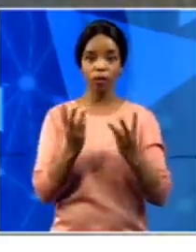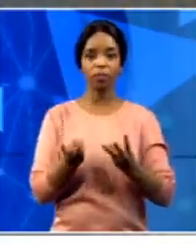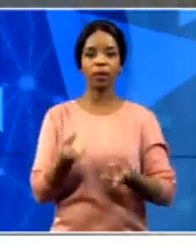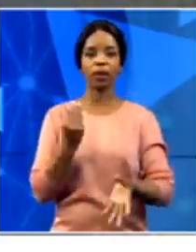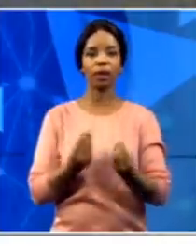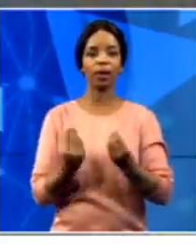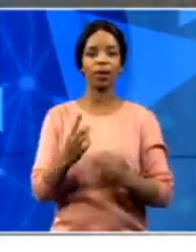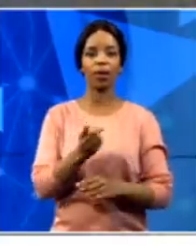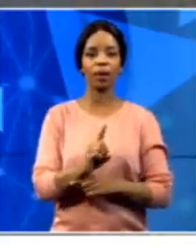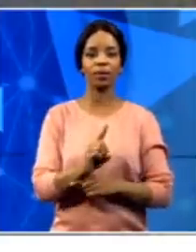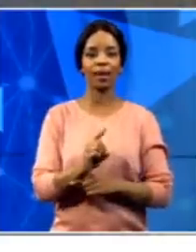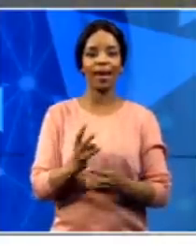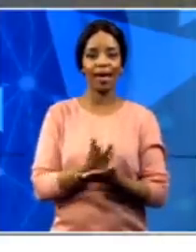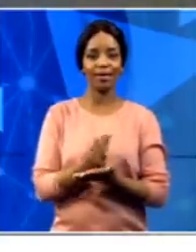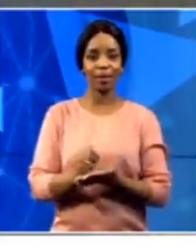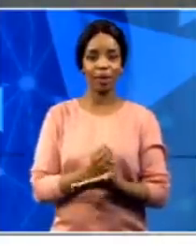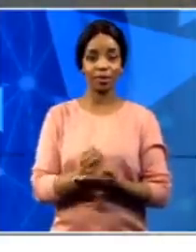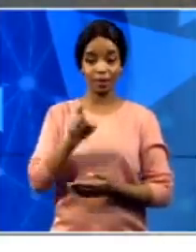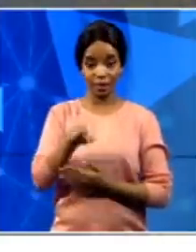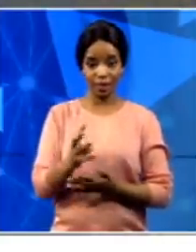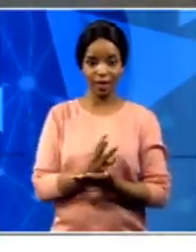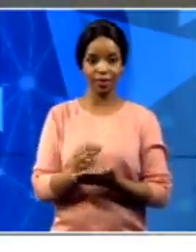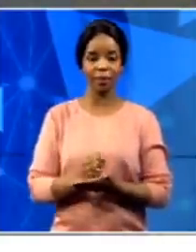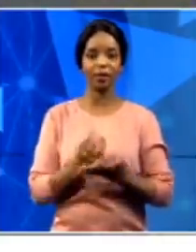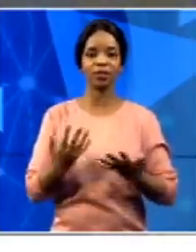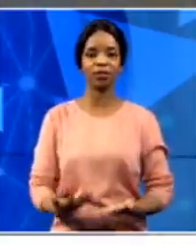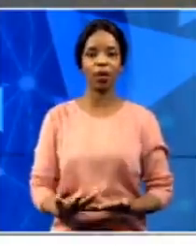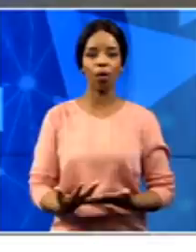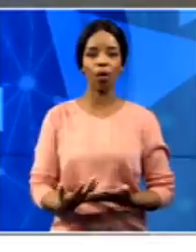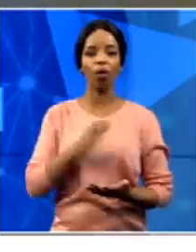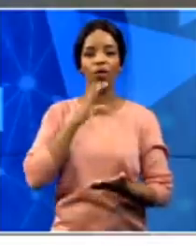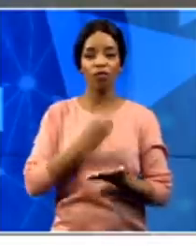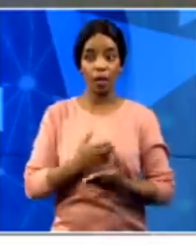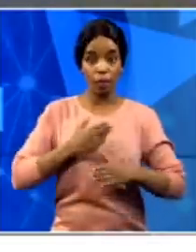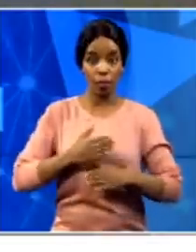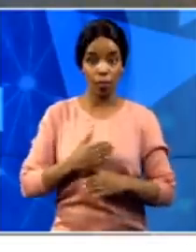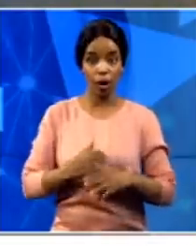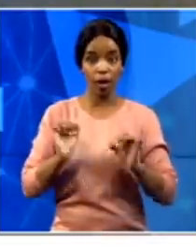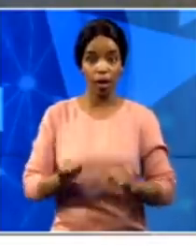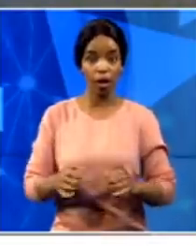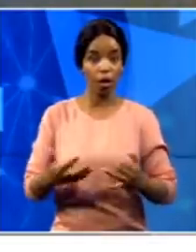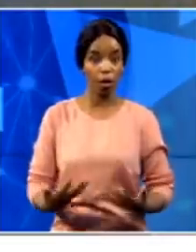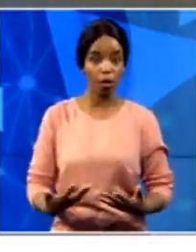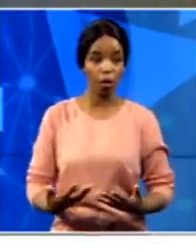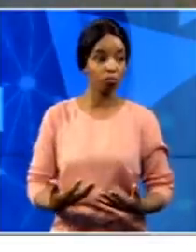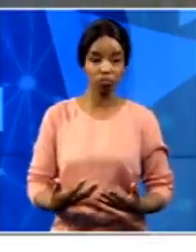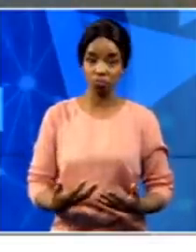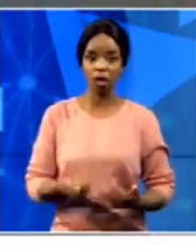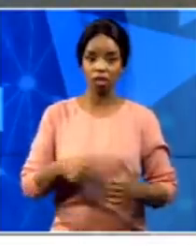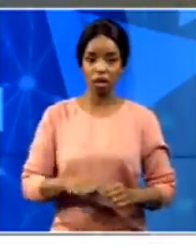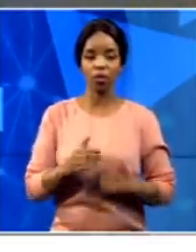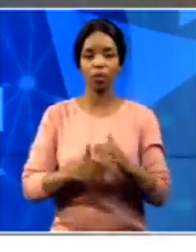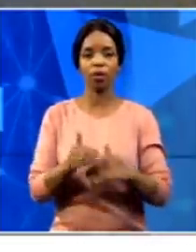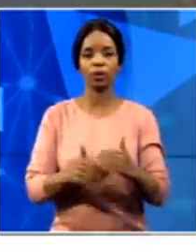to say to you, please confirm to us that you are still unemployed, and then we'll process your claim. We've also availed